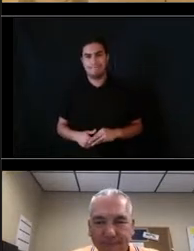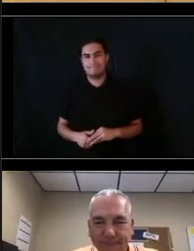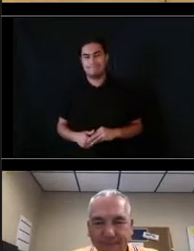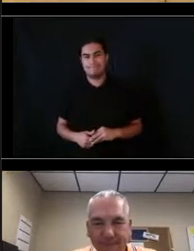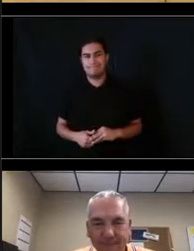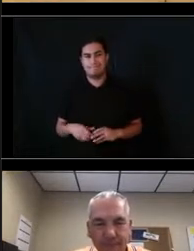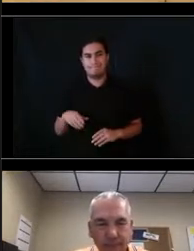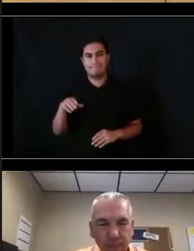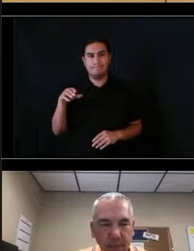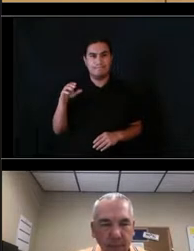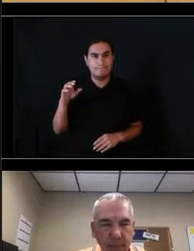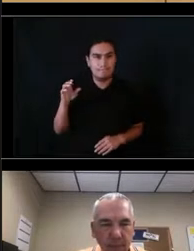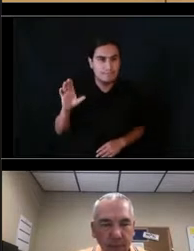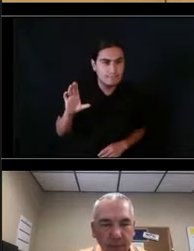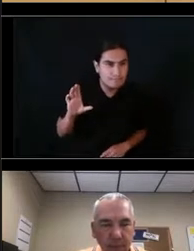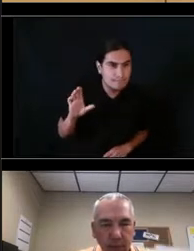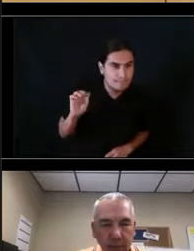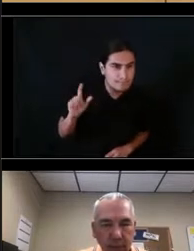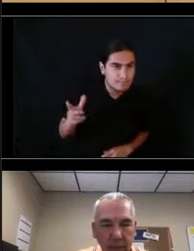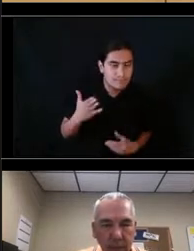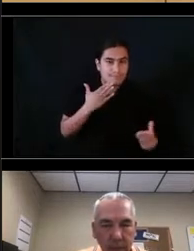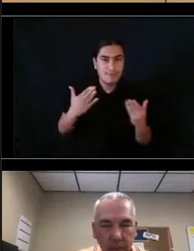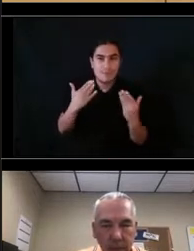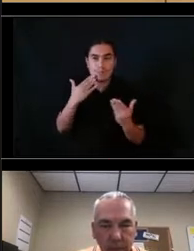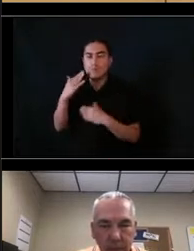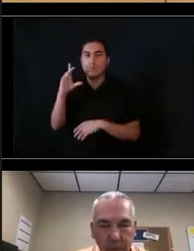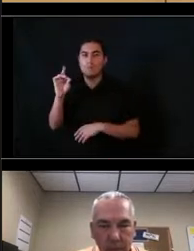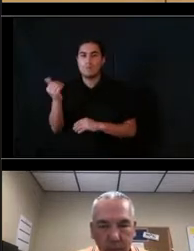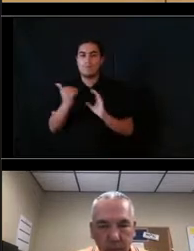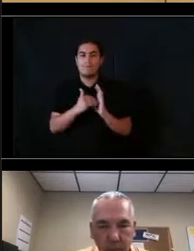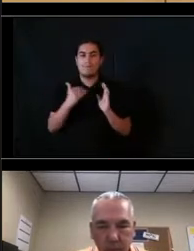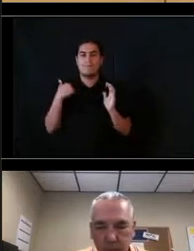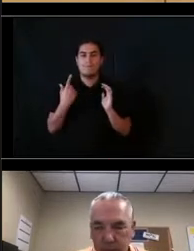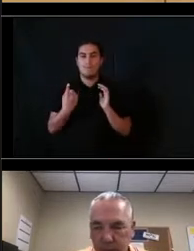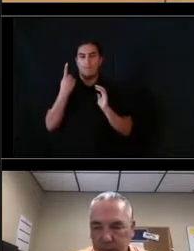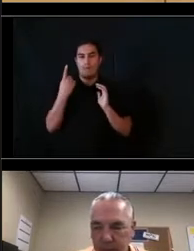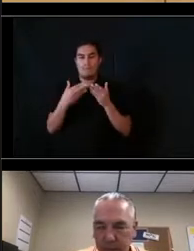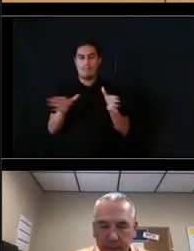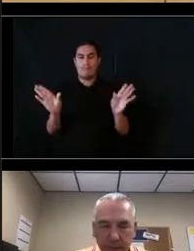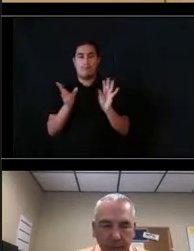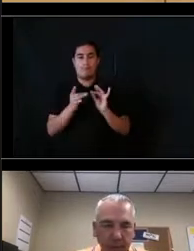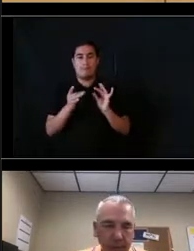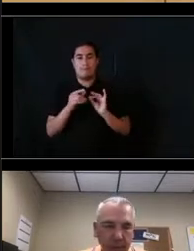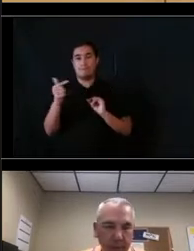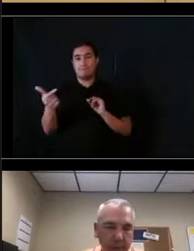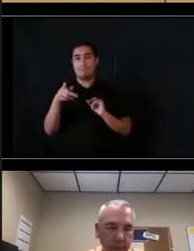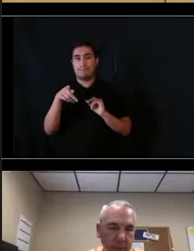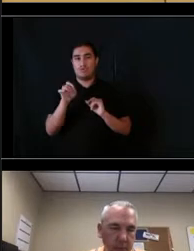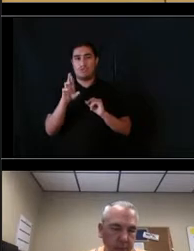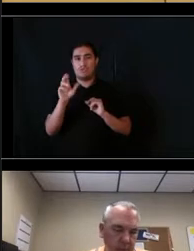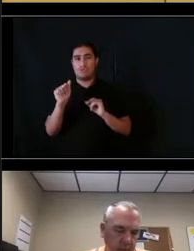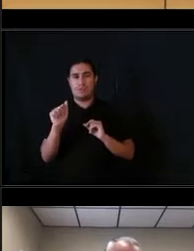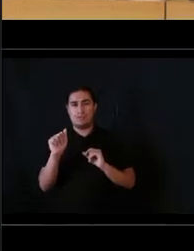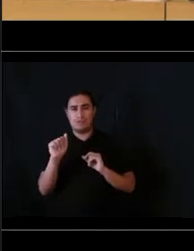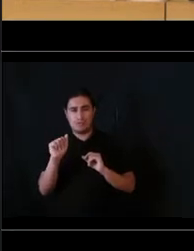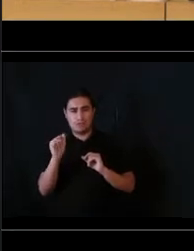thank you thank you commissioner bradshaw we do again have one public comment patricia chen come on down